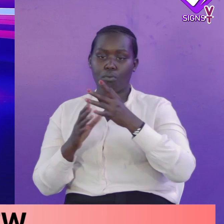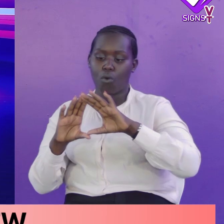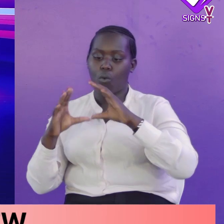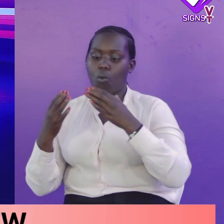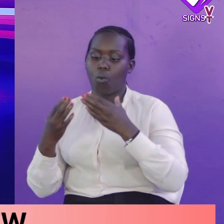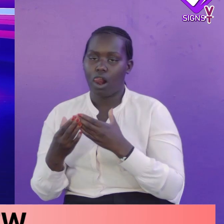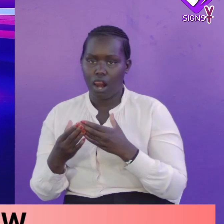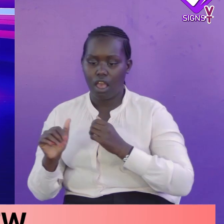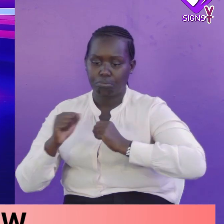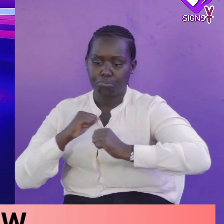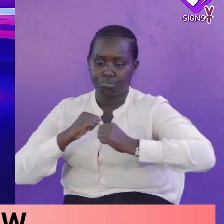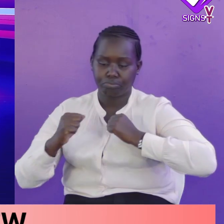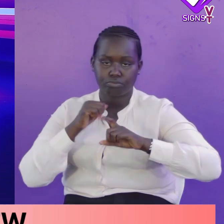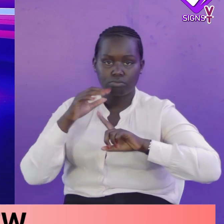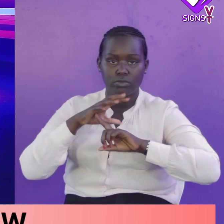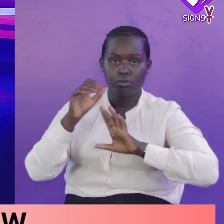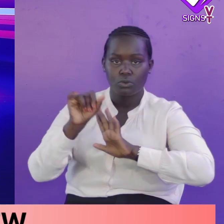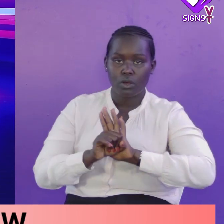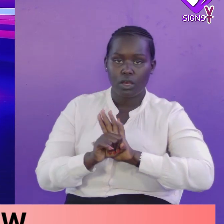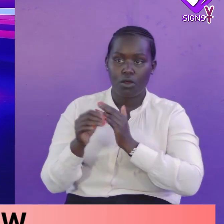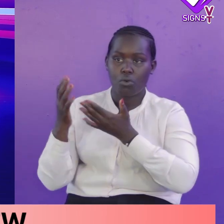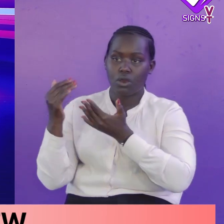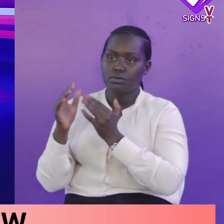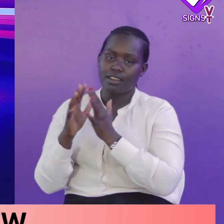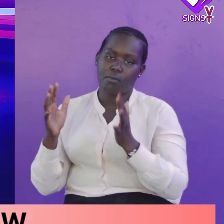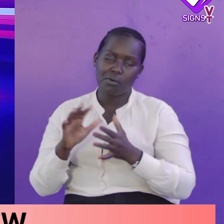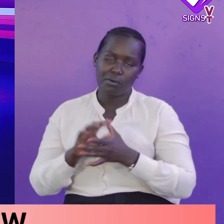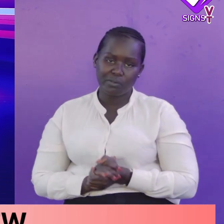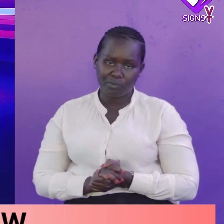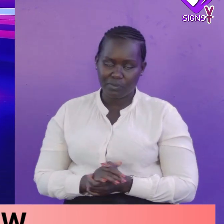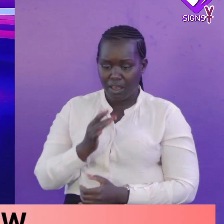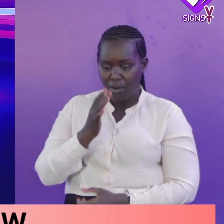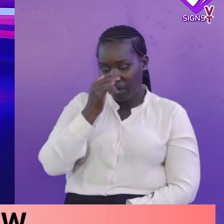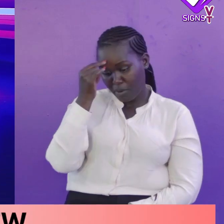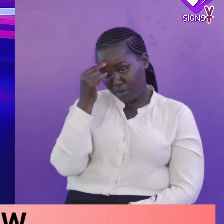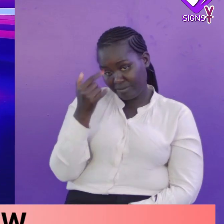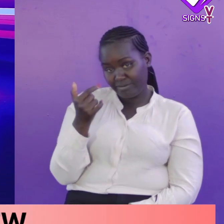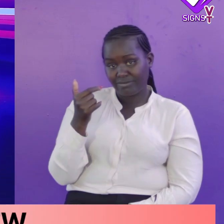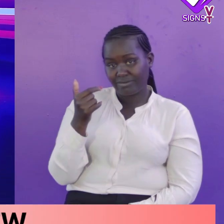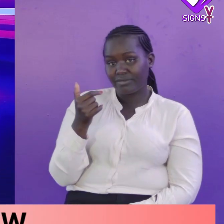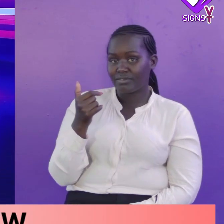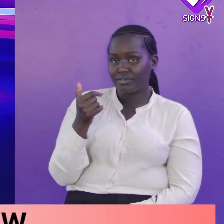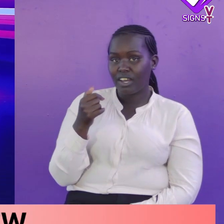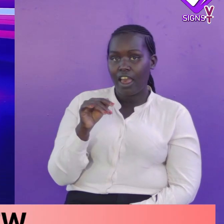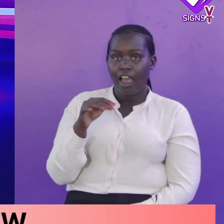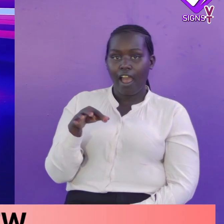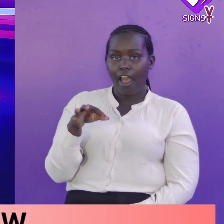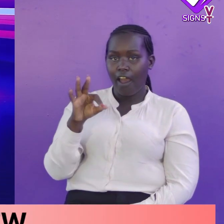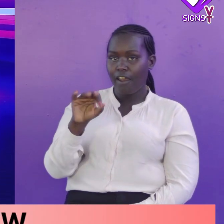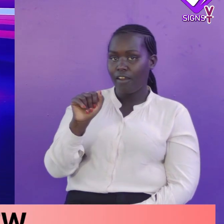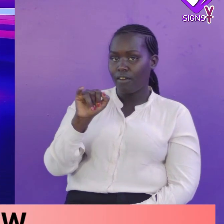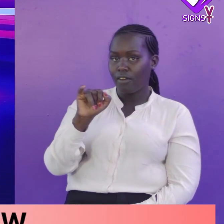Athletics Championships, and we are expecting more medals. You know, kina Faith Kipyegon wako